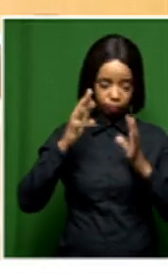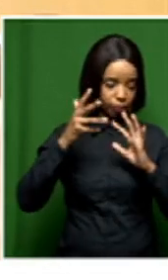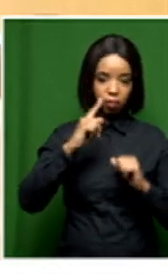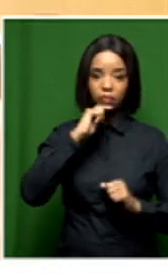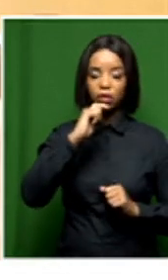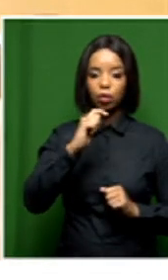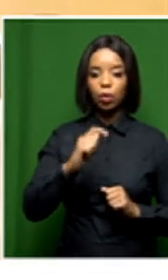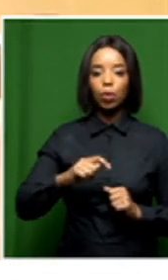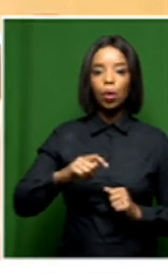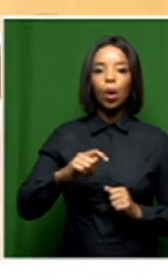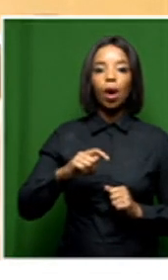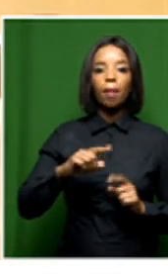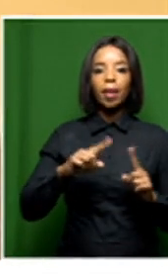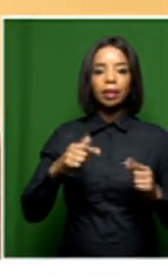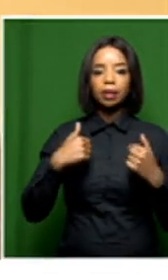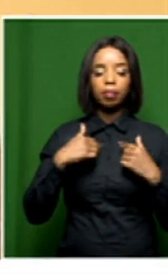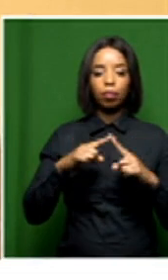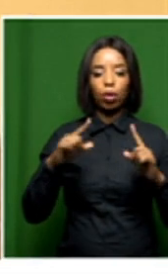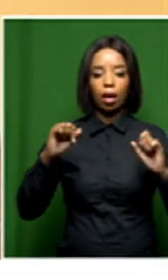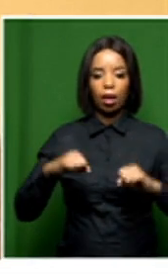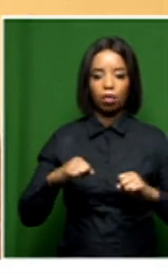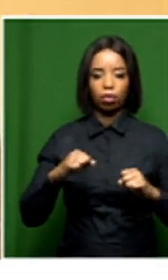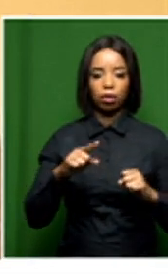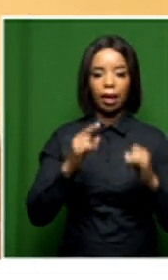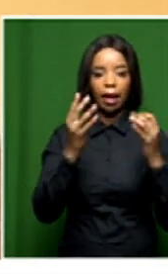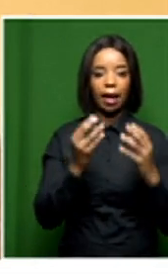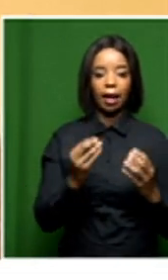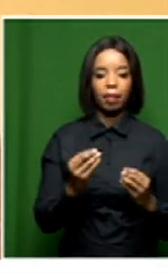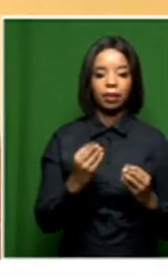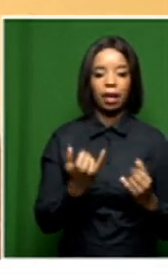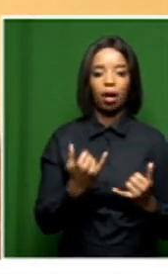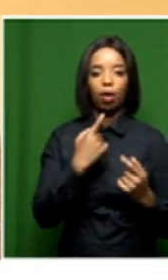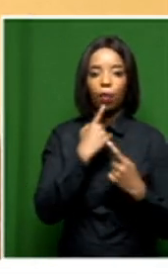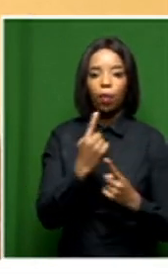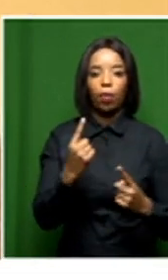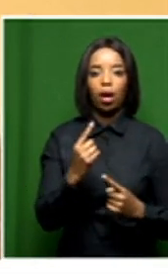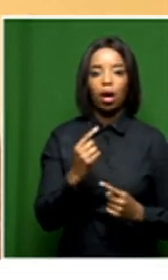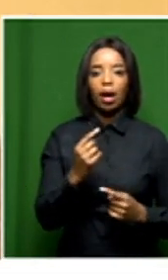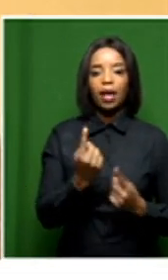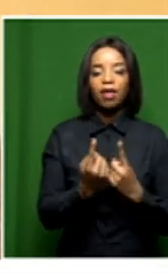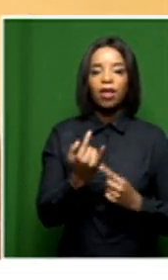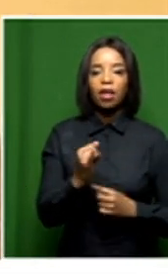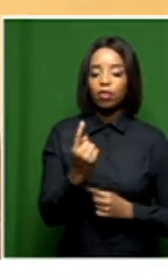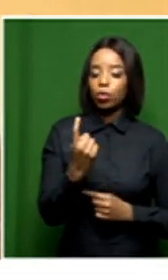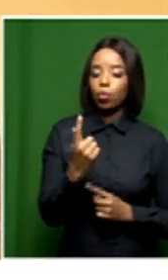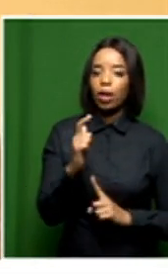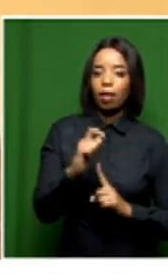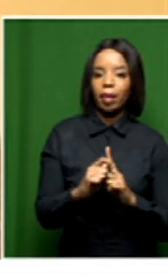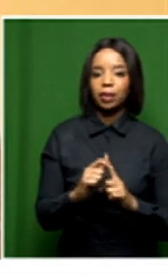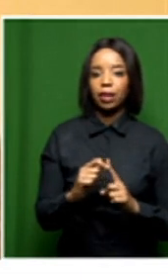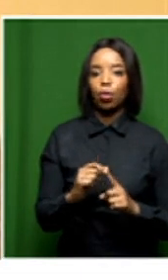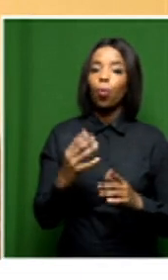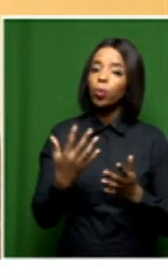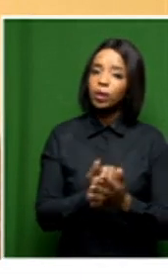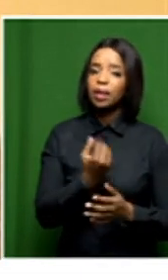proud to look at those figures. The figures are very high. In actual fact, even if it was a single person, stealing a grant which is meant